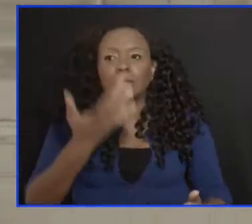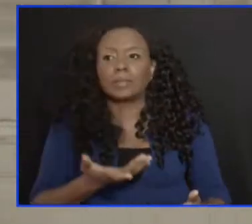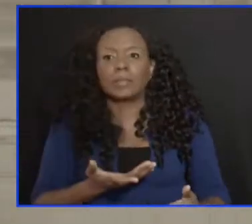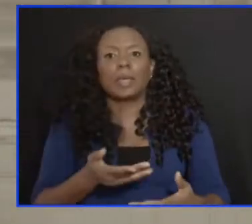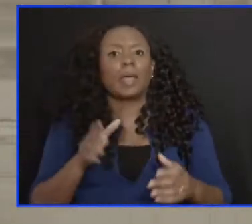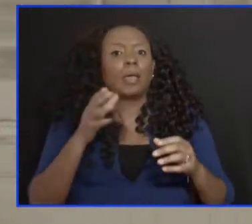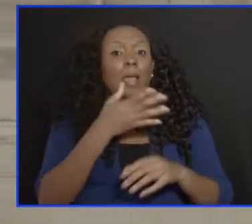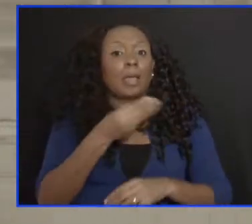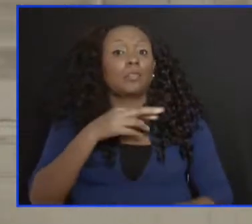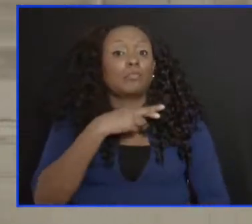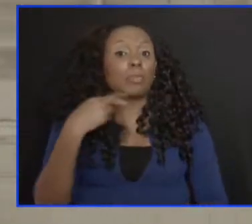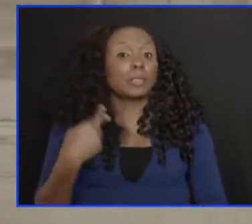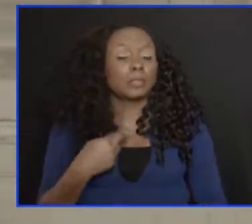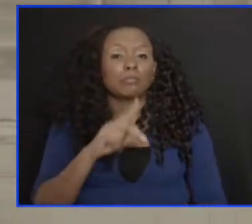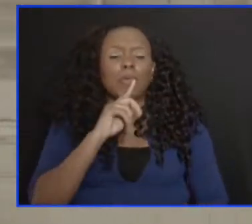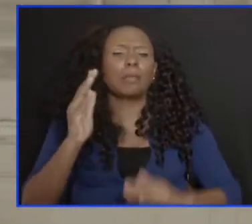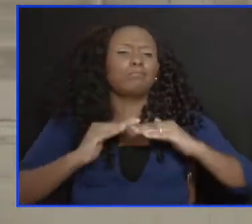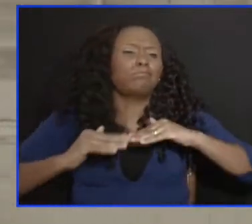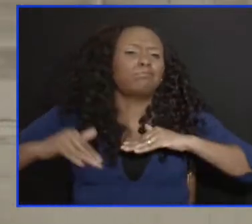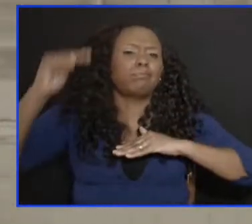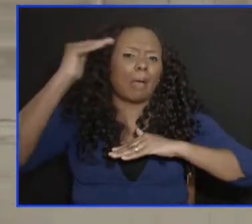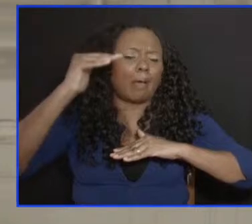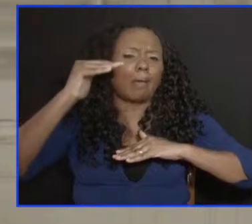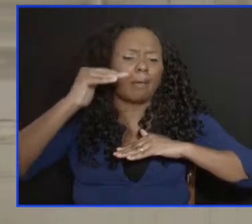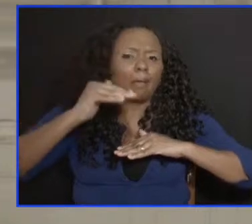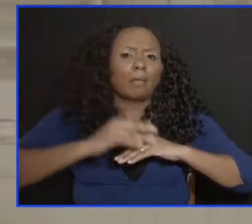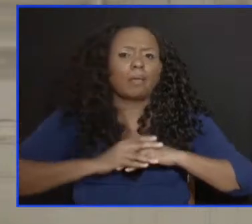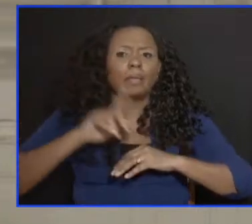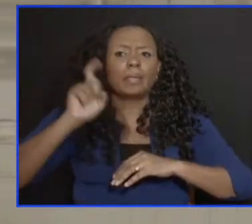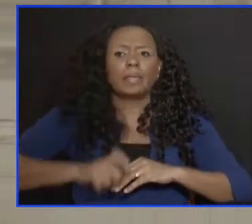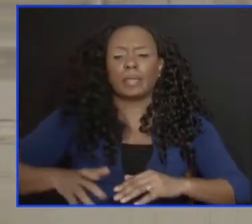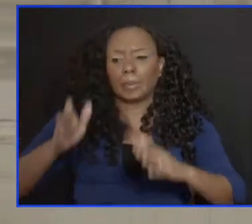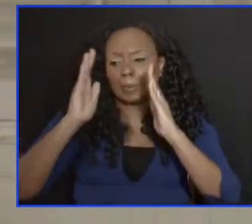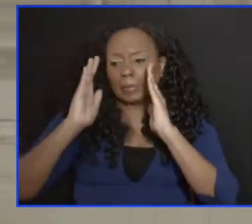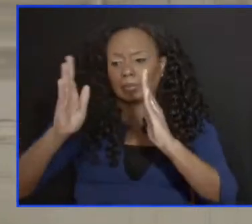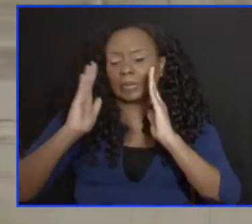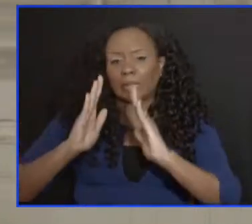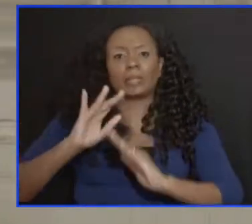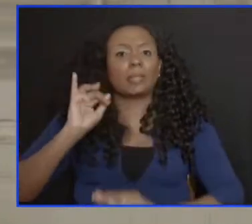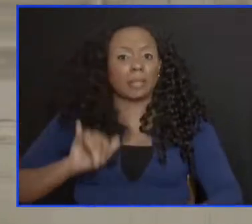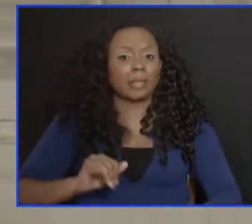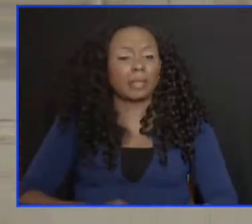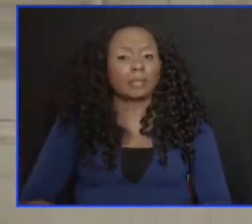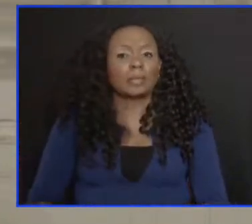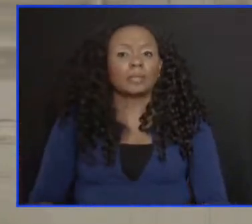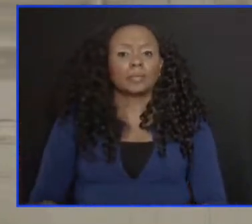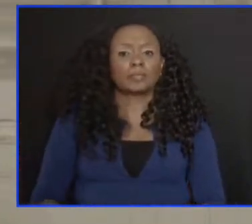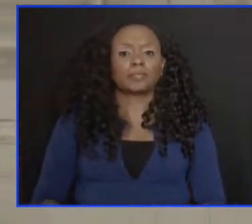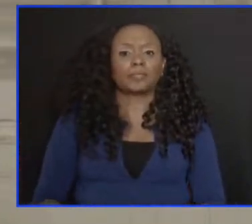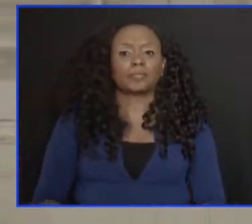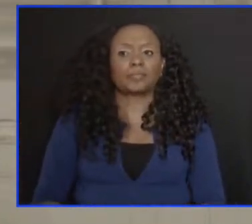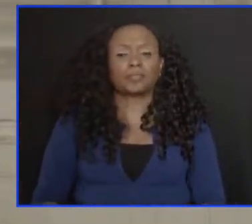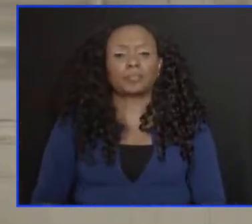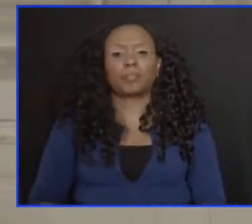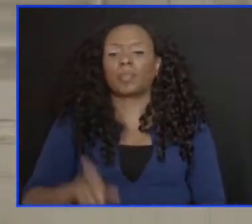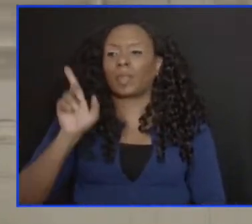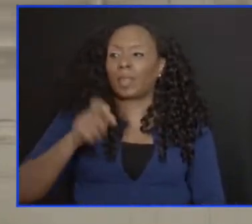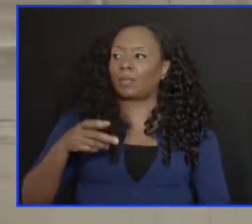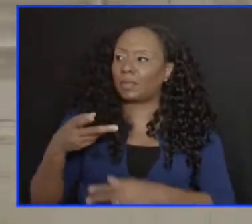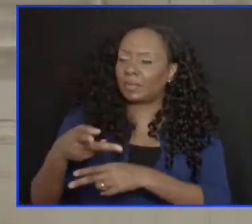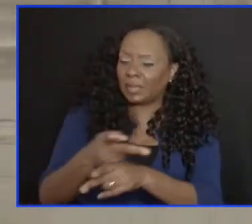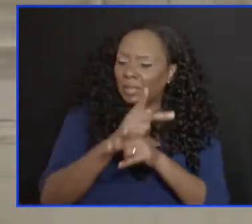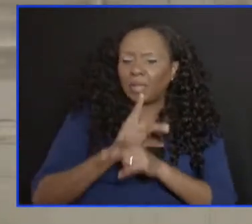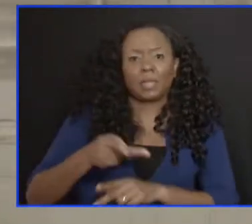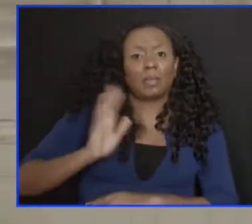high. And so I really want to pay special attention to that. But to take it a bit further, apart from being our brother's keeper or our